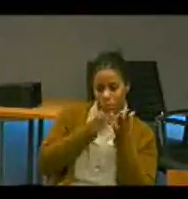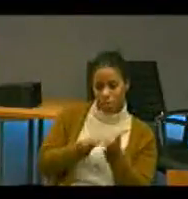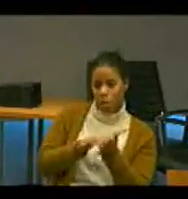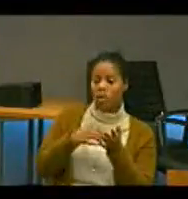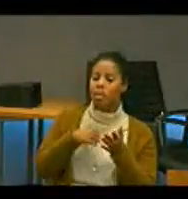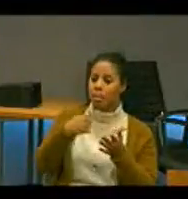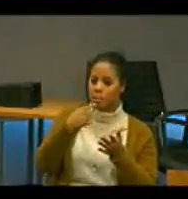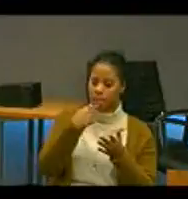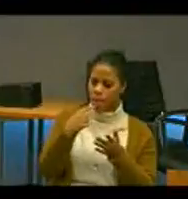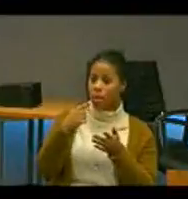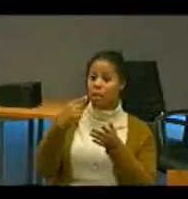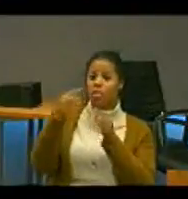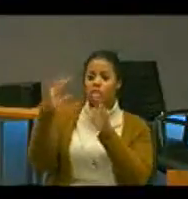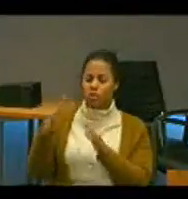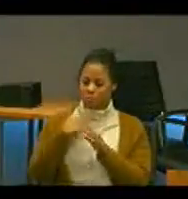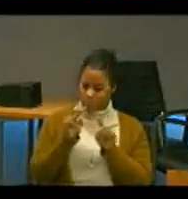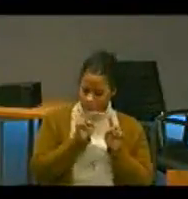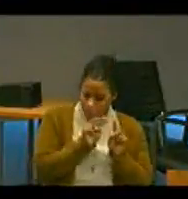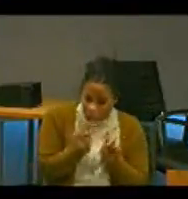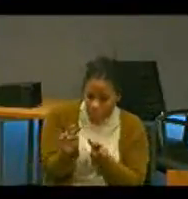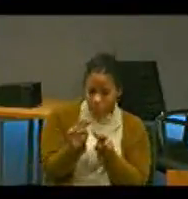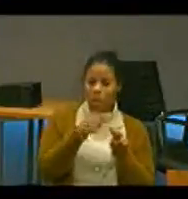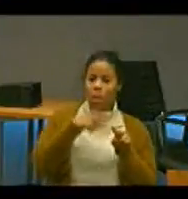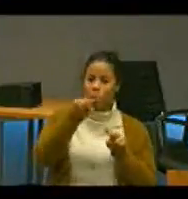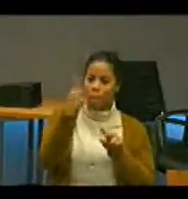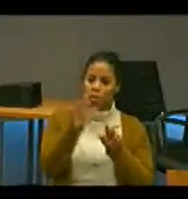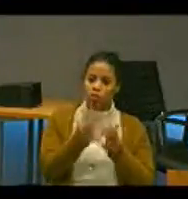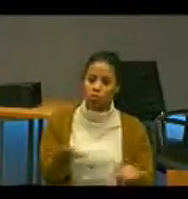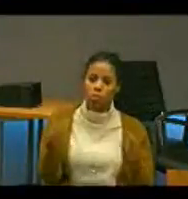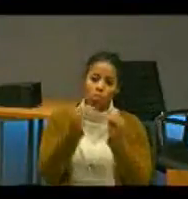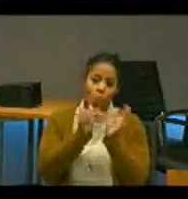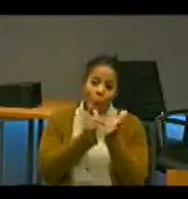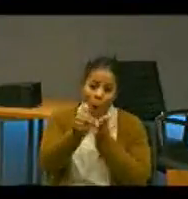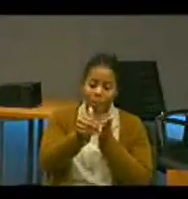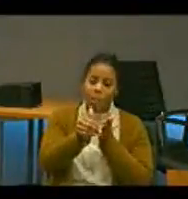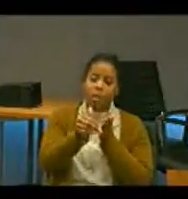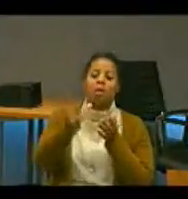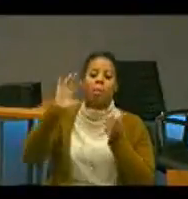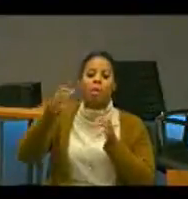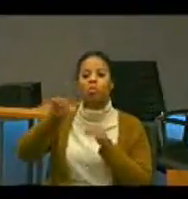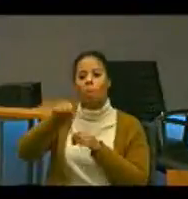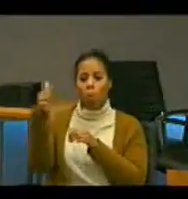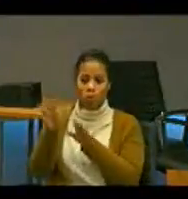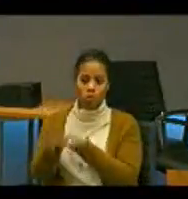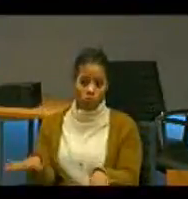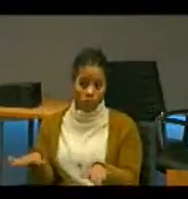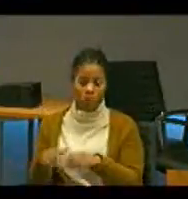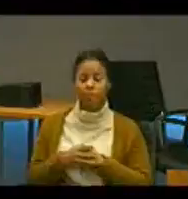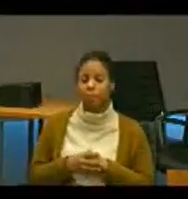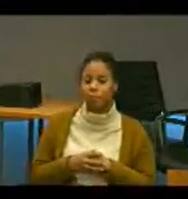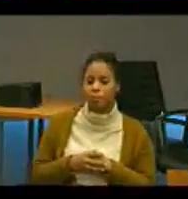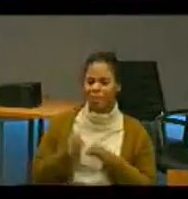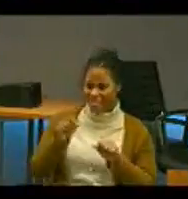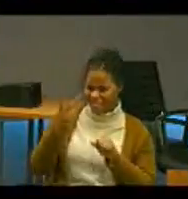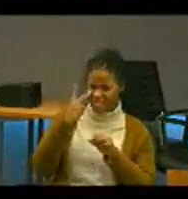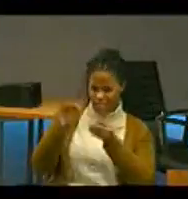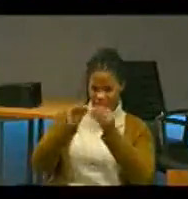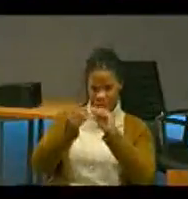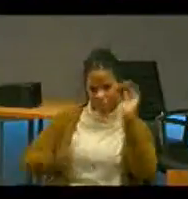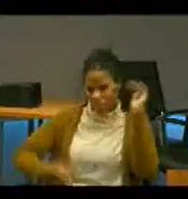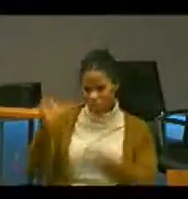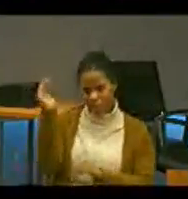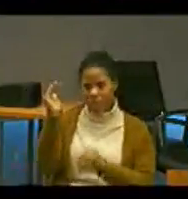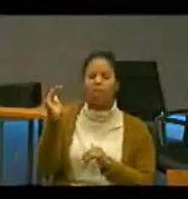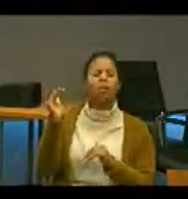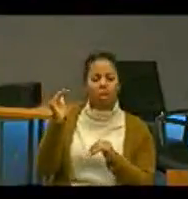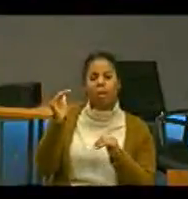more closely than others when prompted to examine a group of children for behavioral challenges. The disparities we see in disability identification